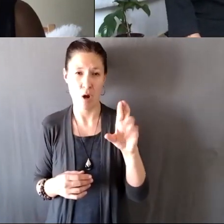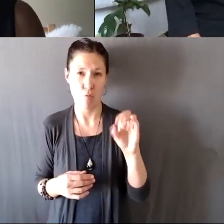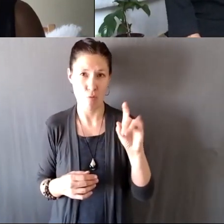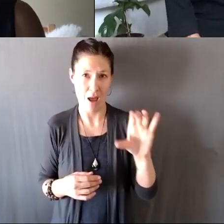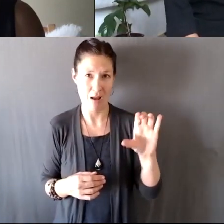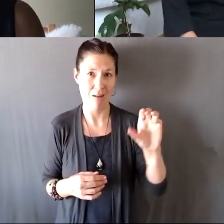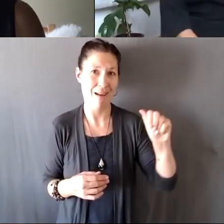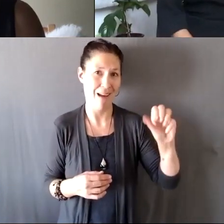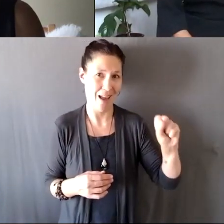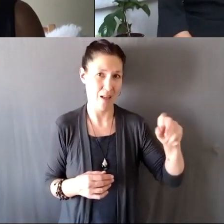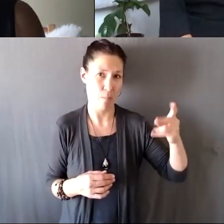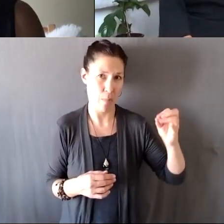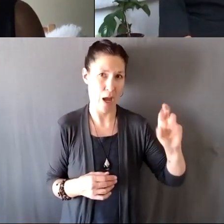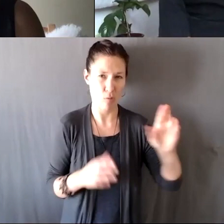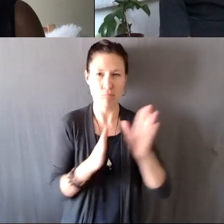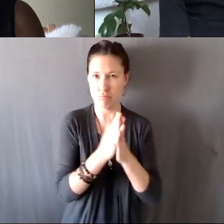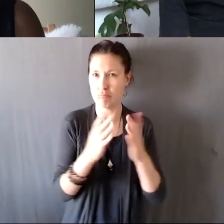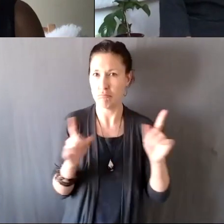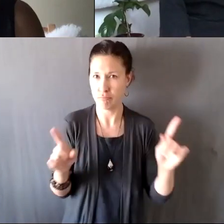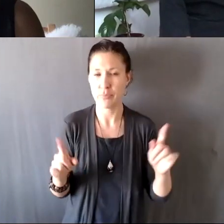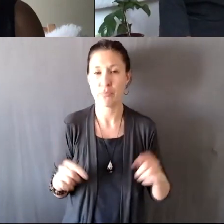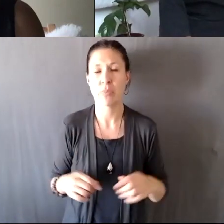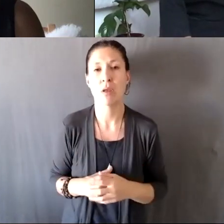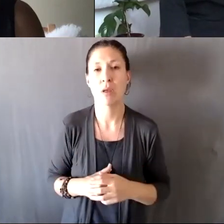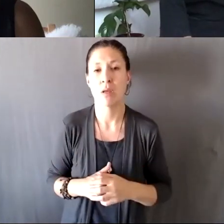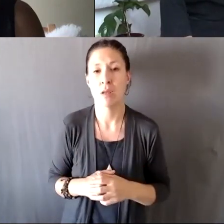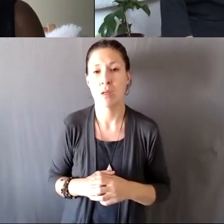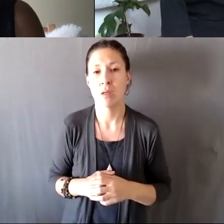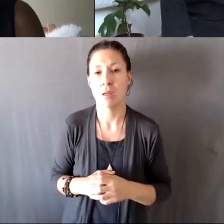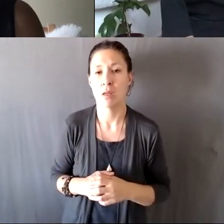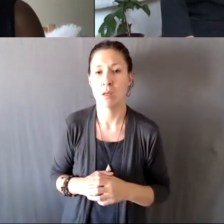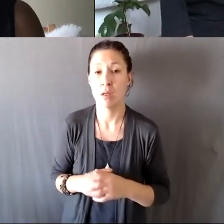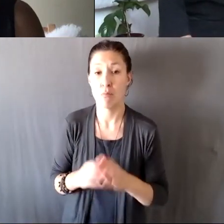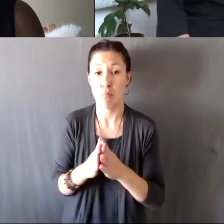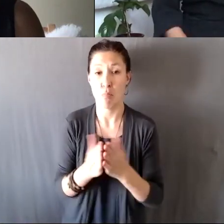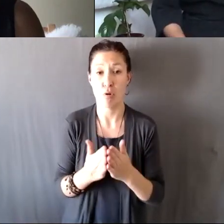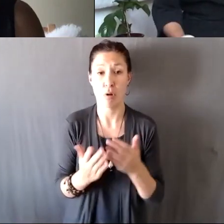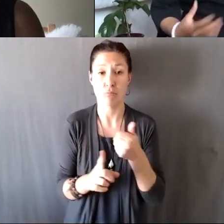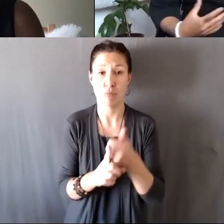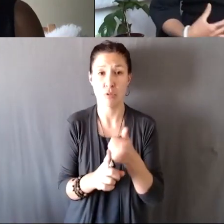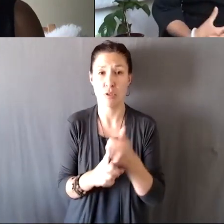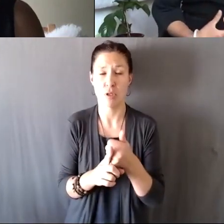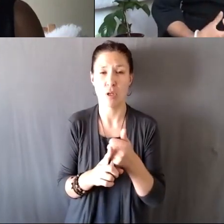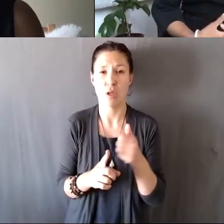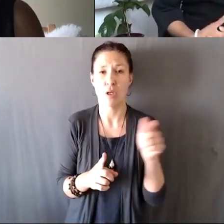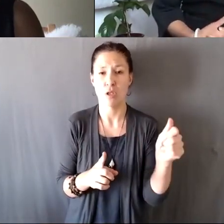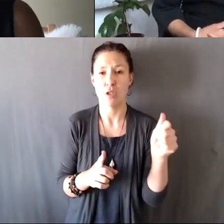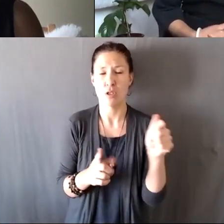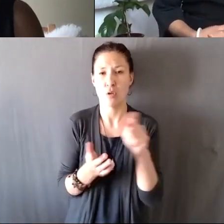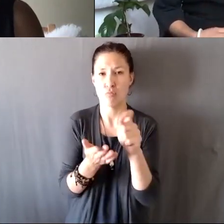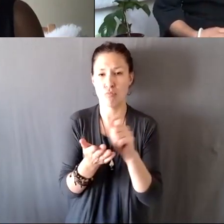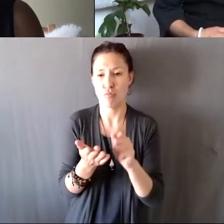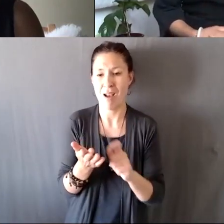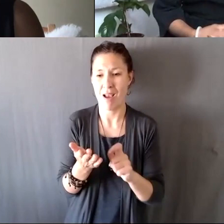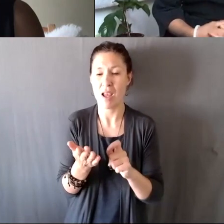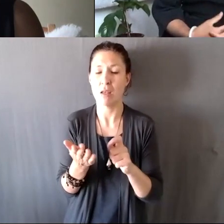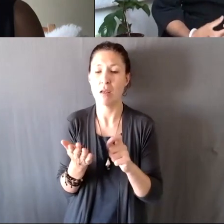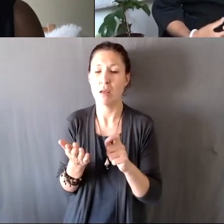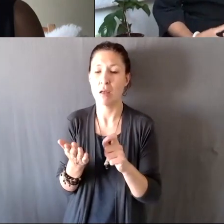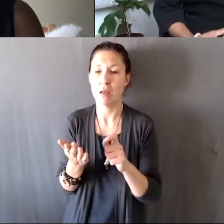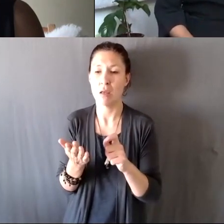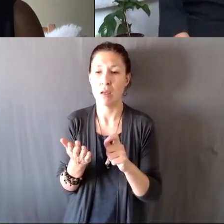And this text, she writes about how through this deep source of knowledge, which